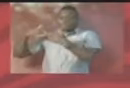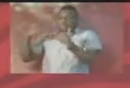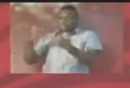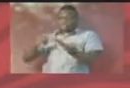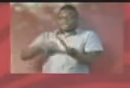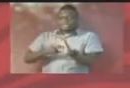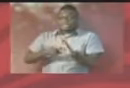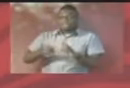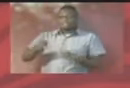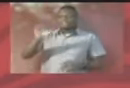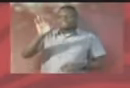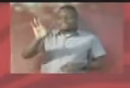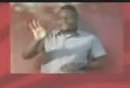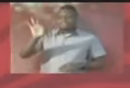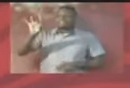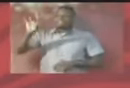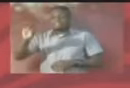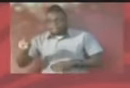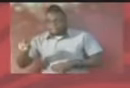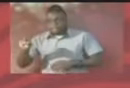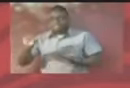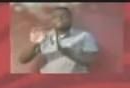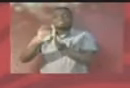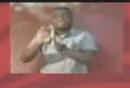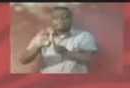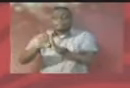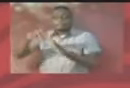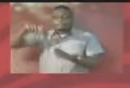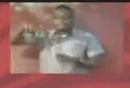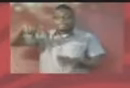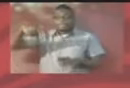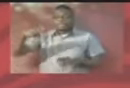1970s, for example, with the introduction of the polio vaccine.